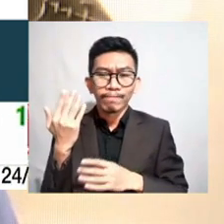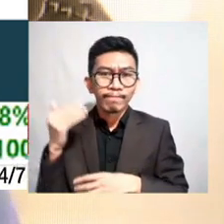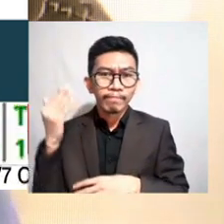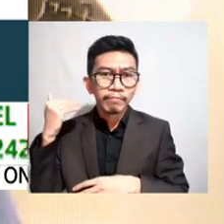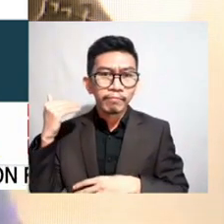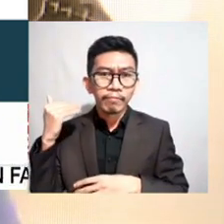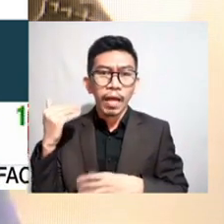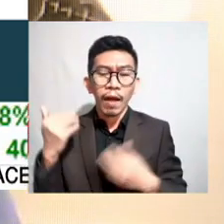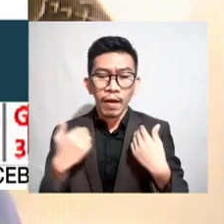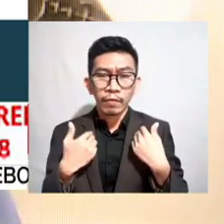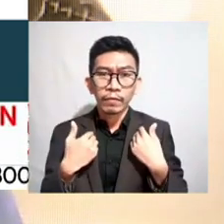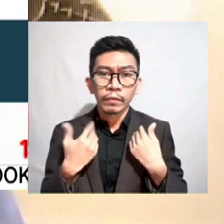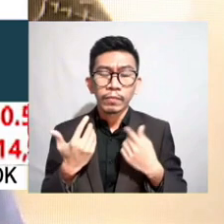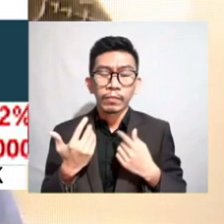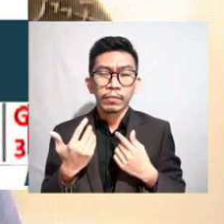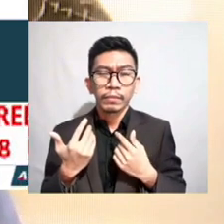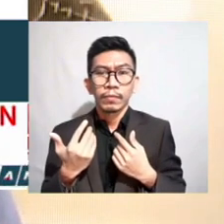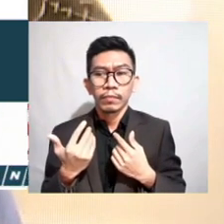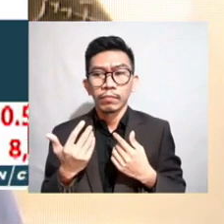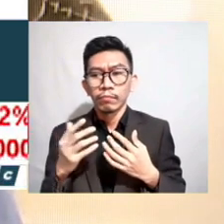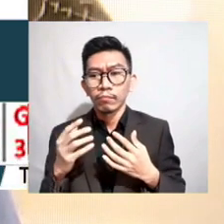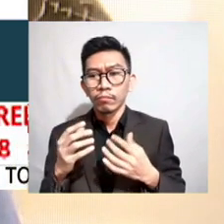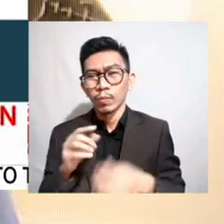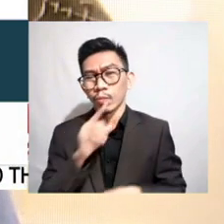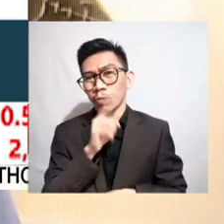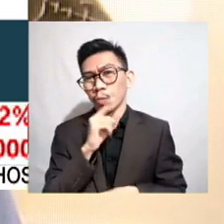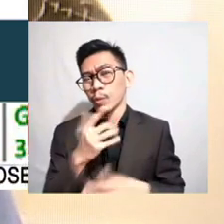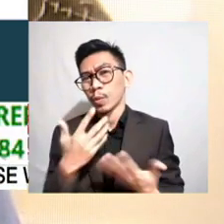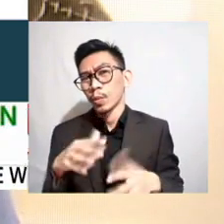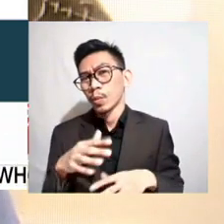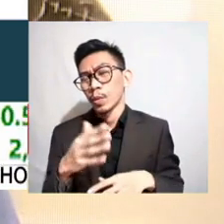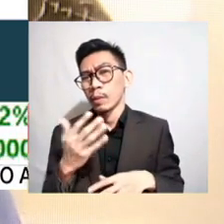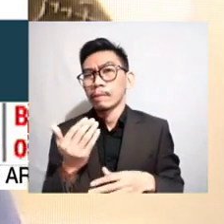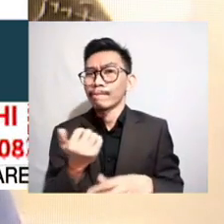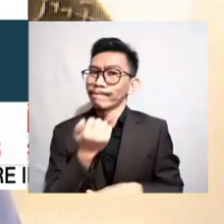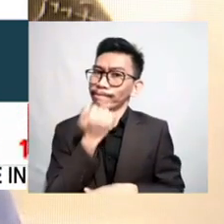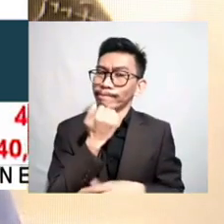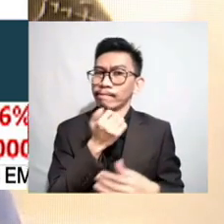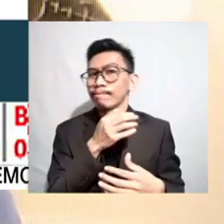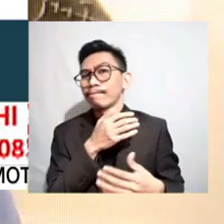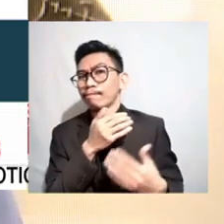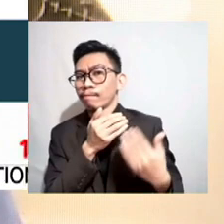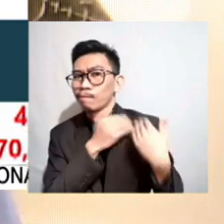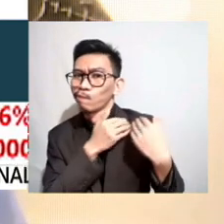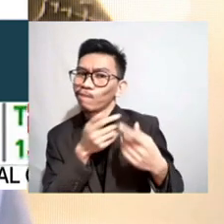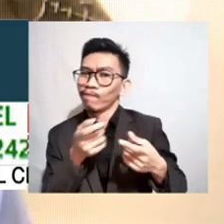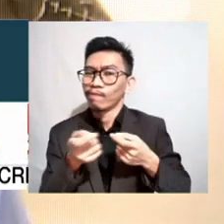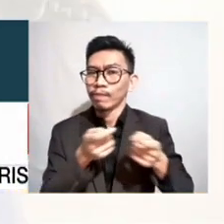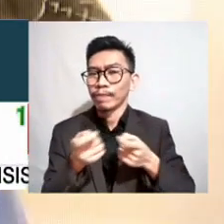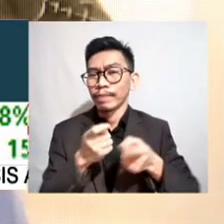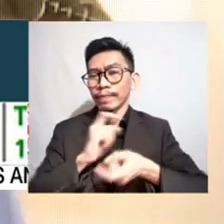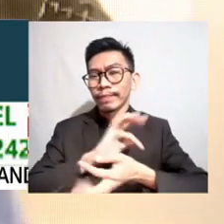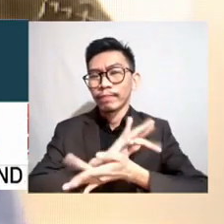there is gross incompetence in the handling as far as the Department of Health is concerned on that particular